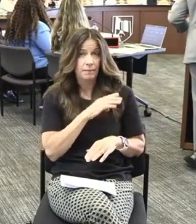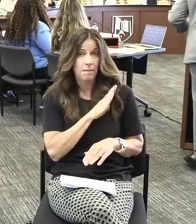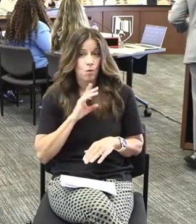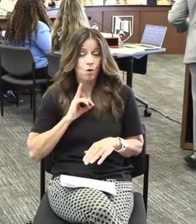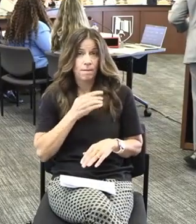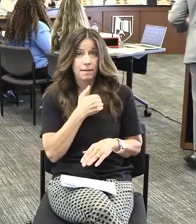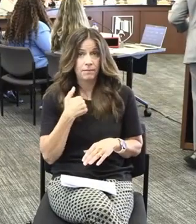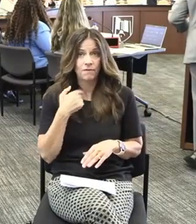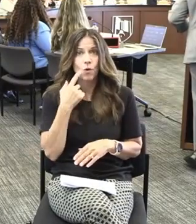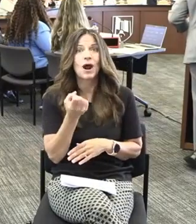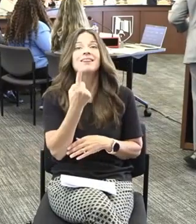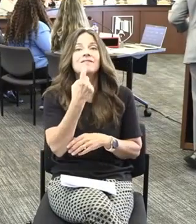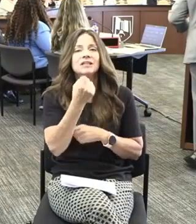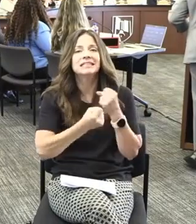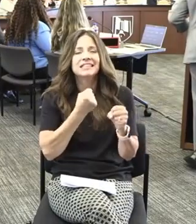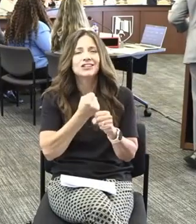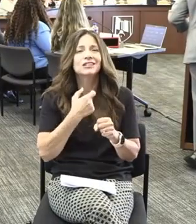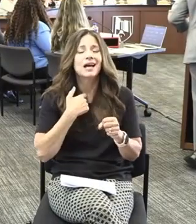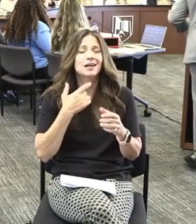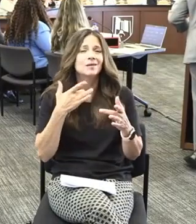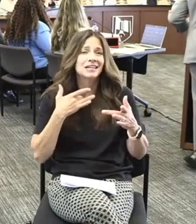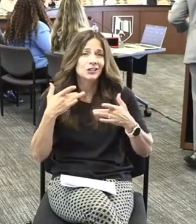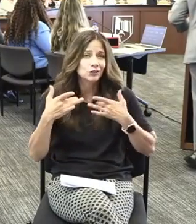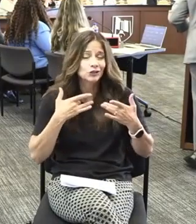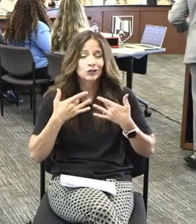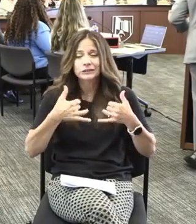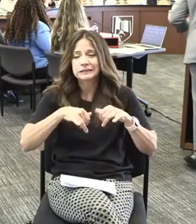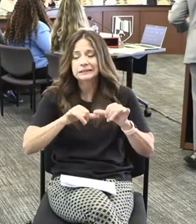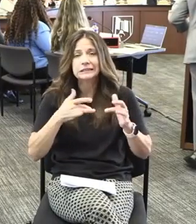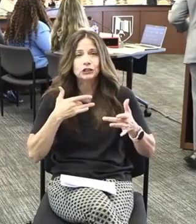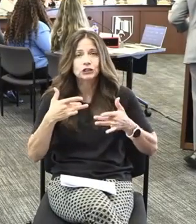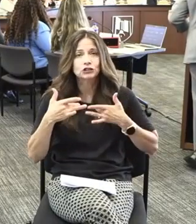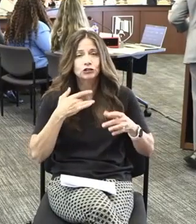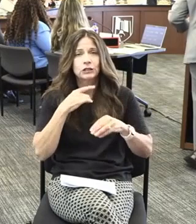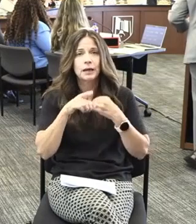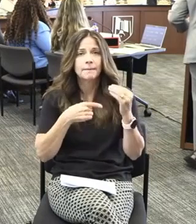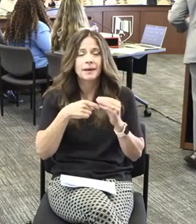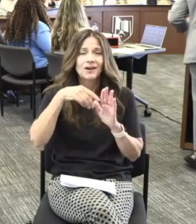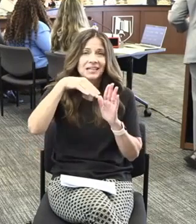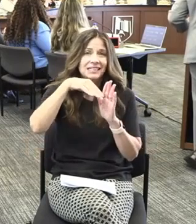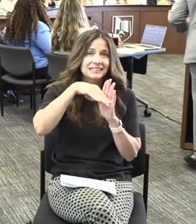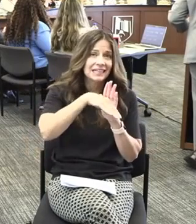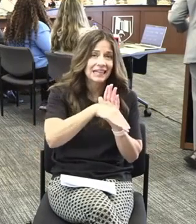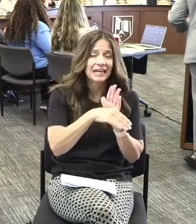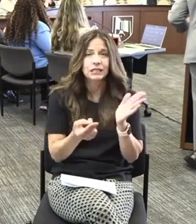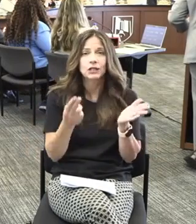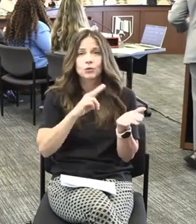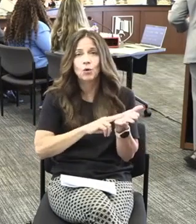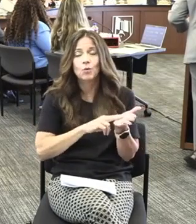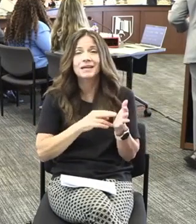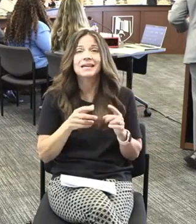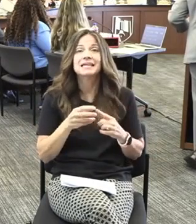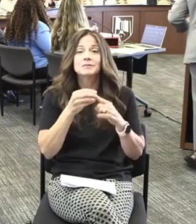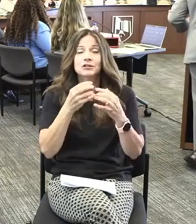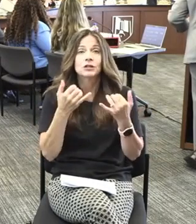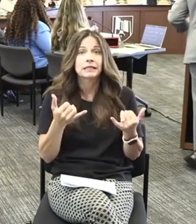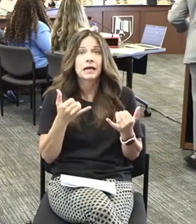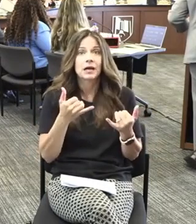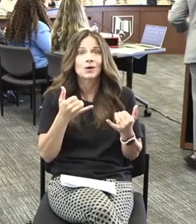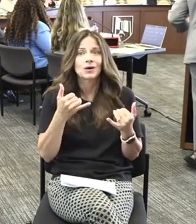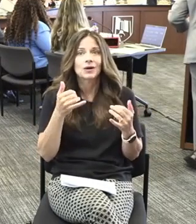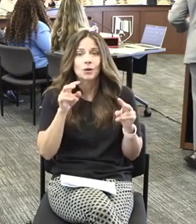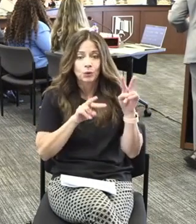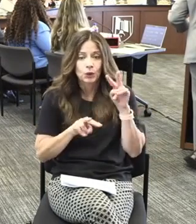I have been concerned, and I continue to be concerned about the decline in enrollment, especially right now that you said that we're going to be looking